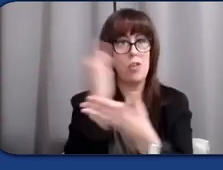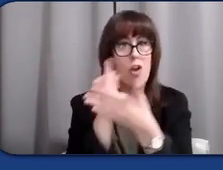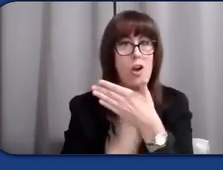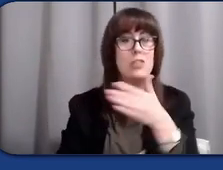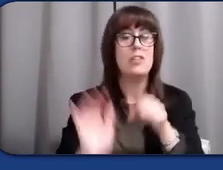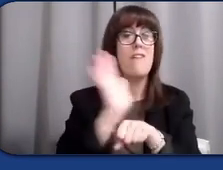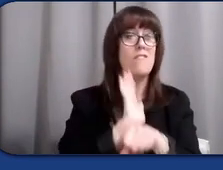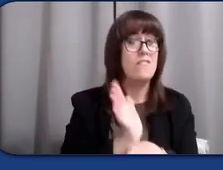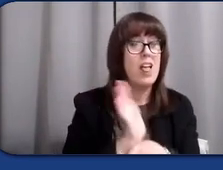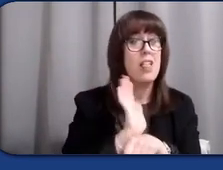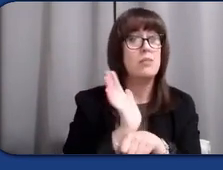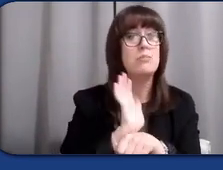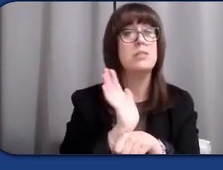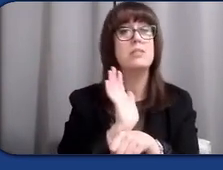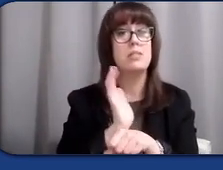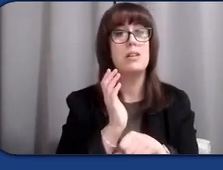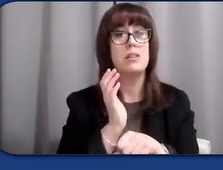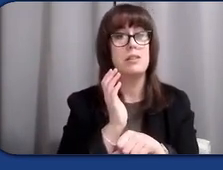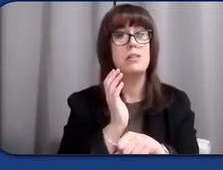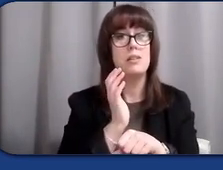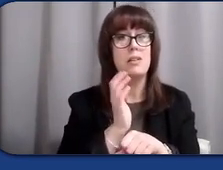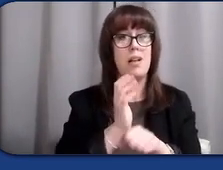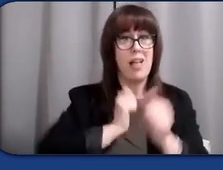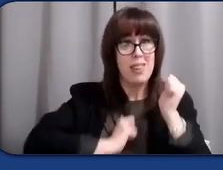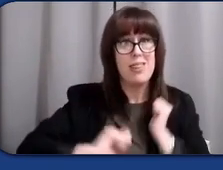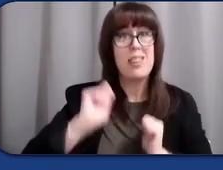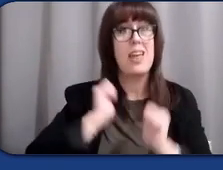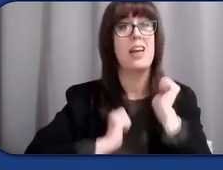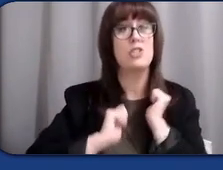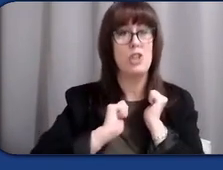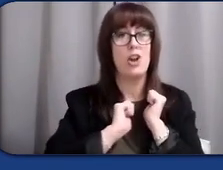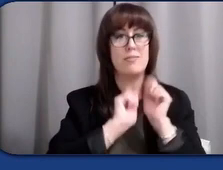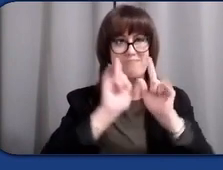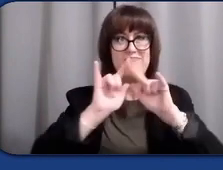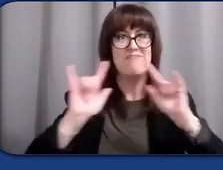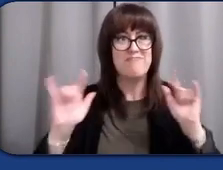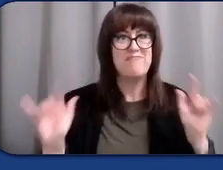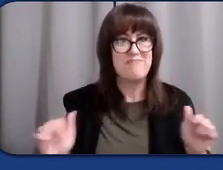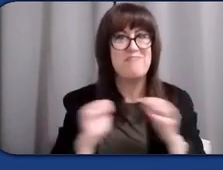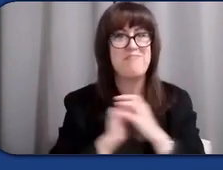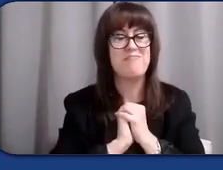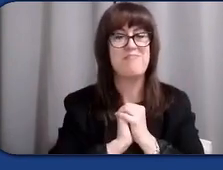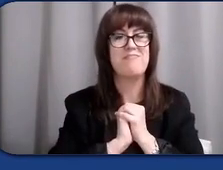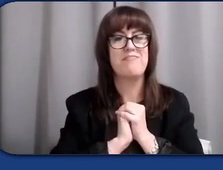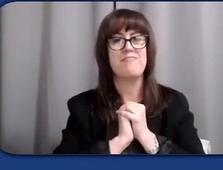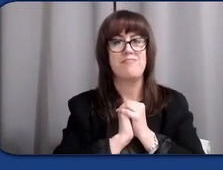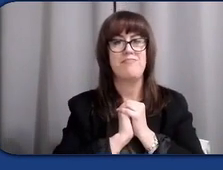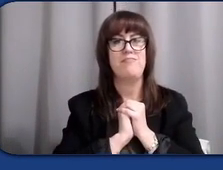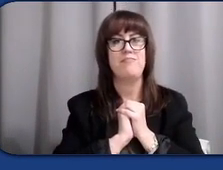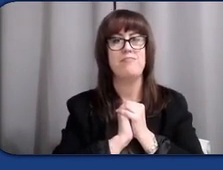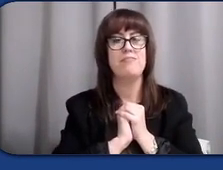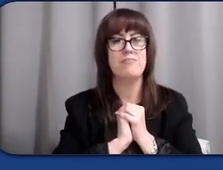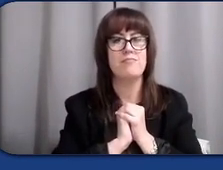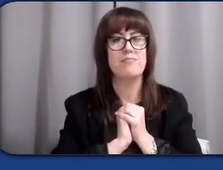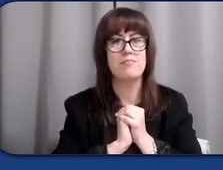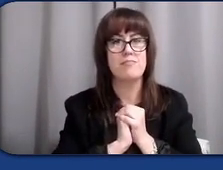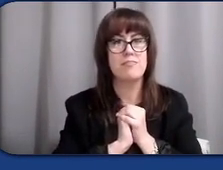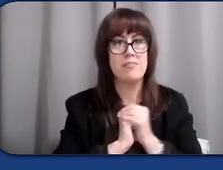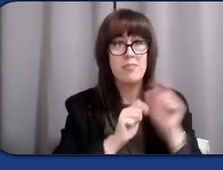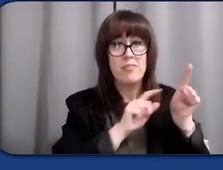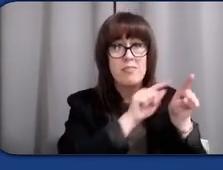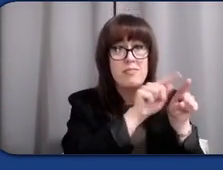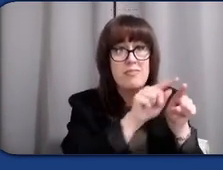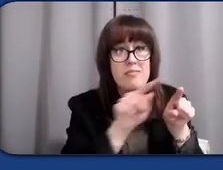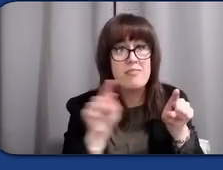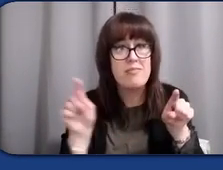films and theater and all that. Now, looking at all these structures, I was